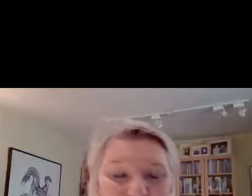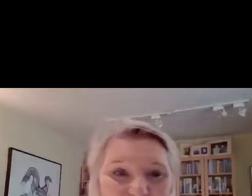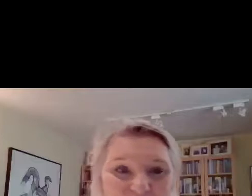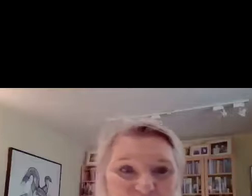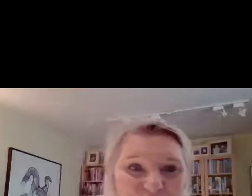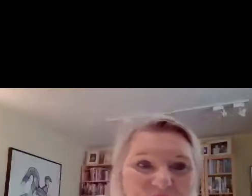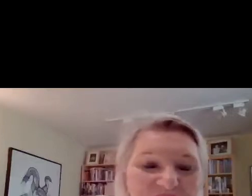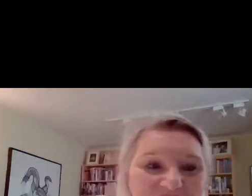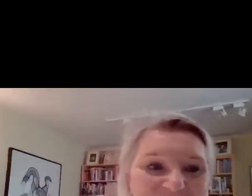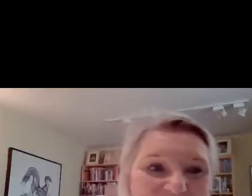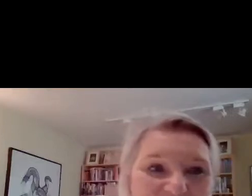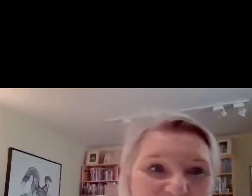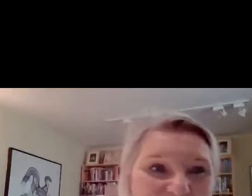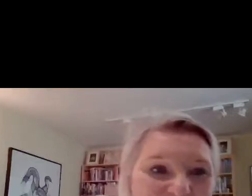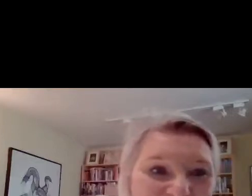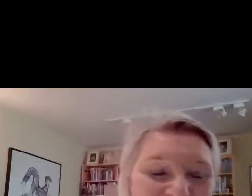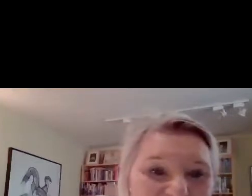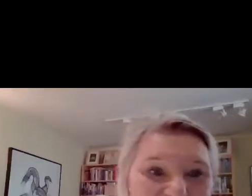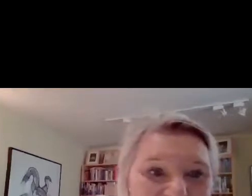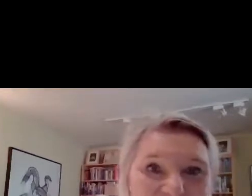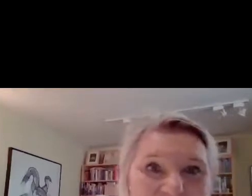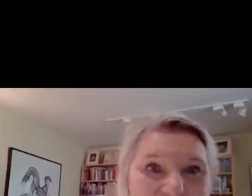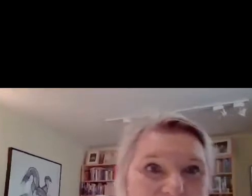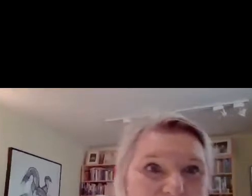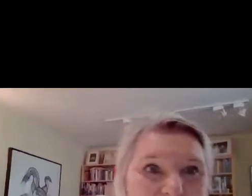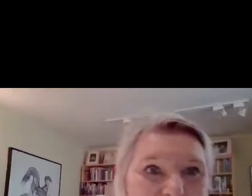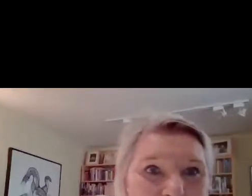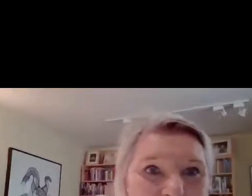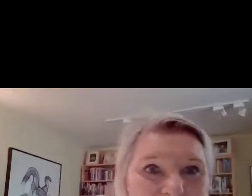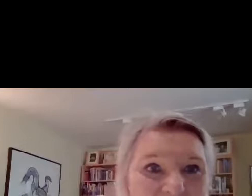all able to take care of yourself.